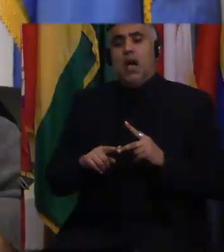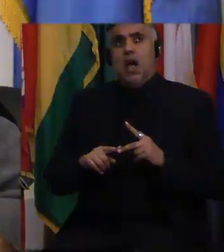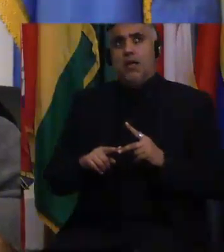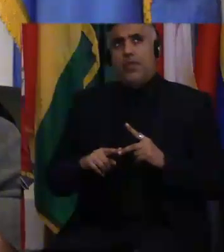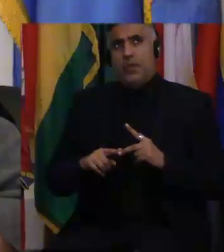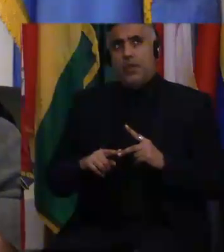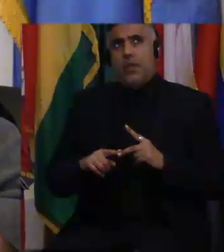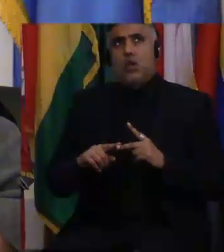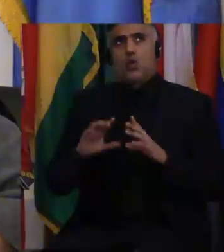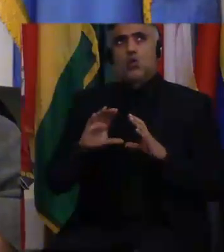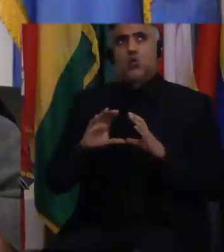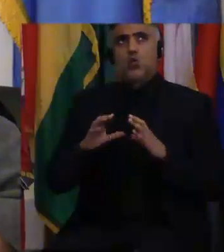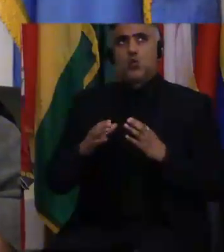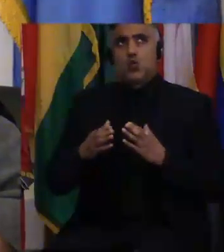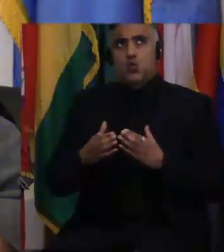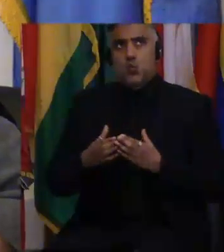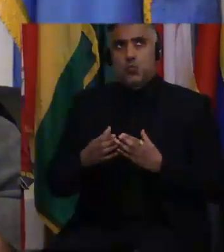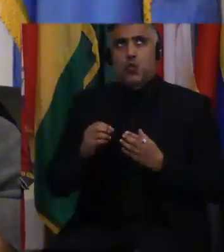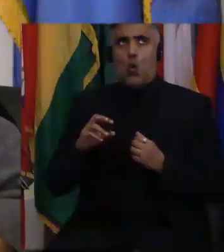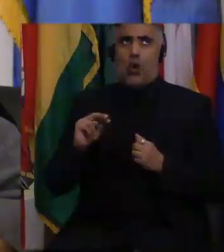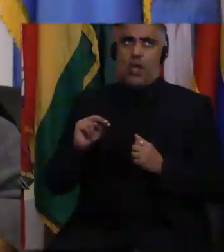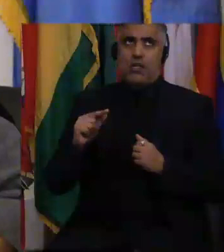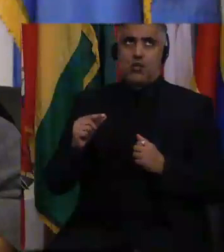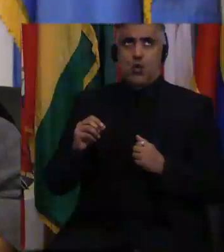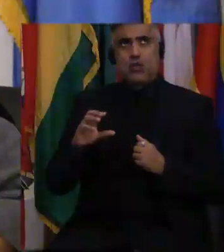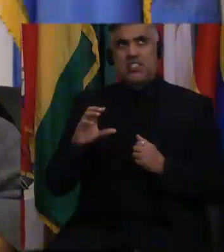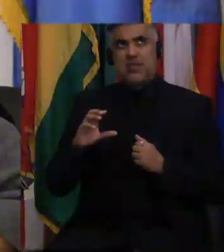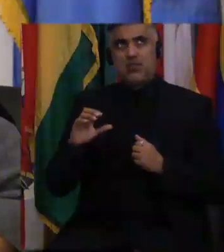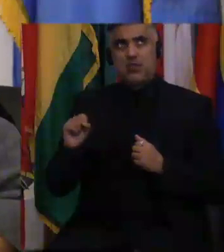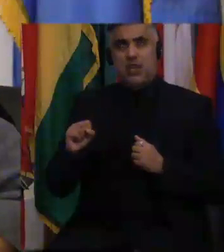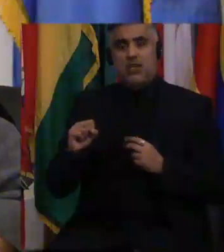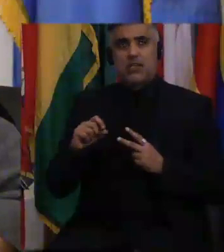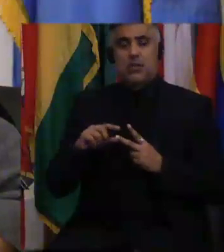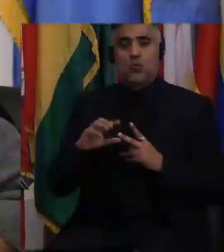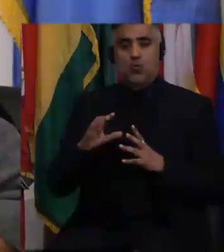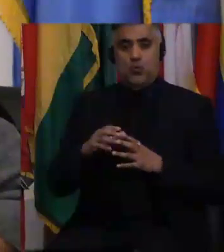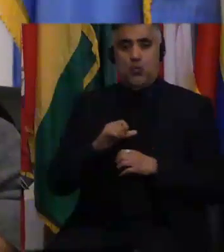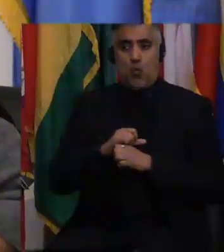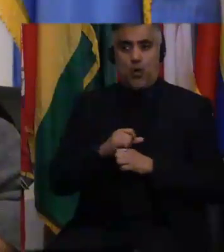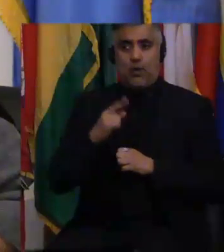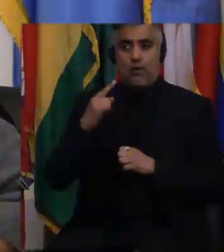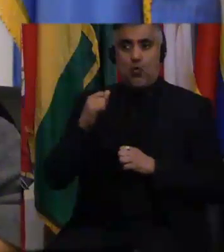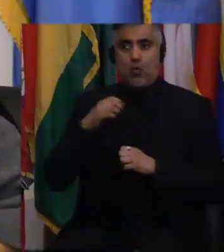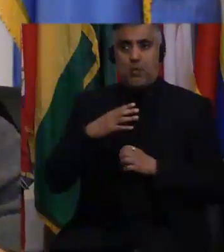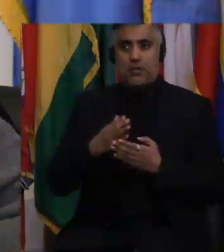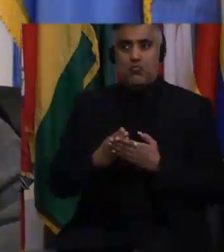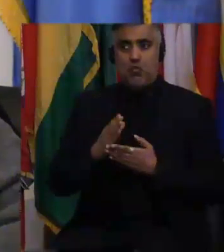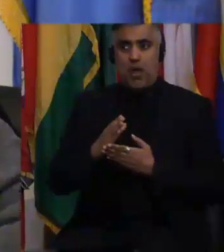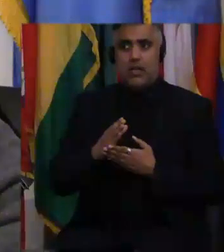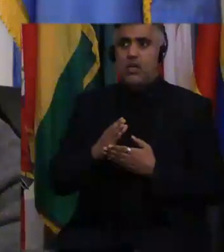think, groups or NGOs, civil society sections working for women's rights